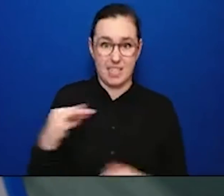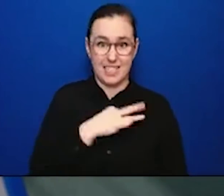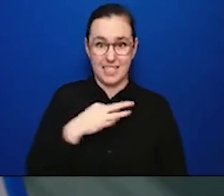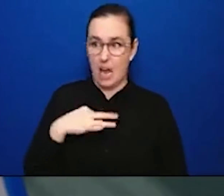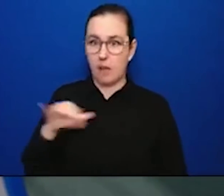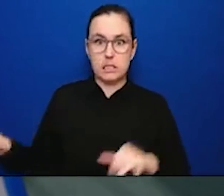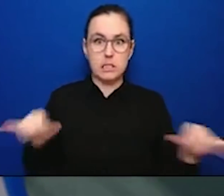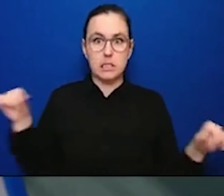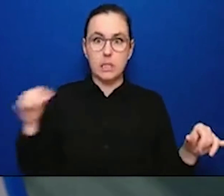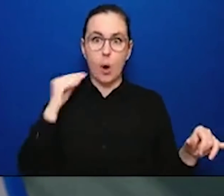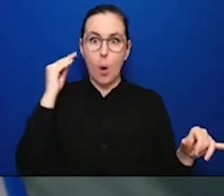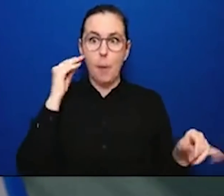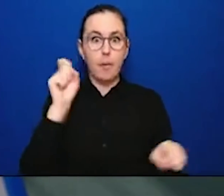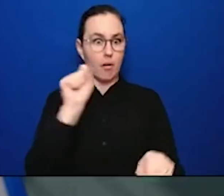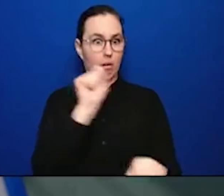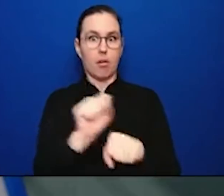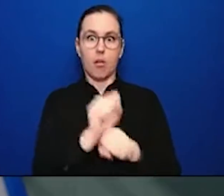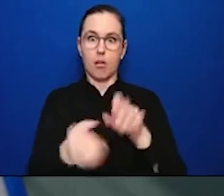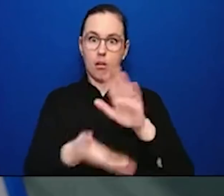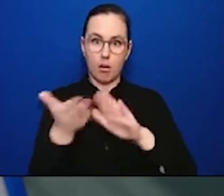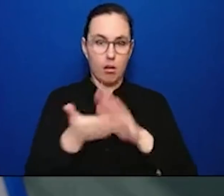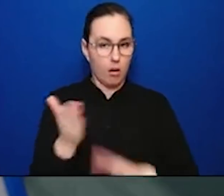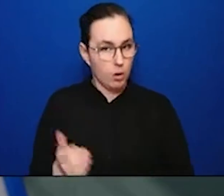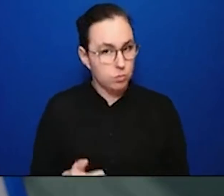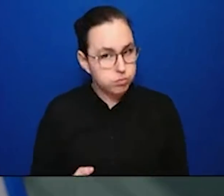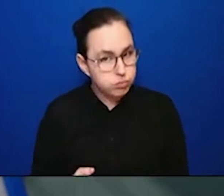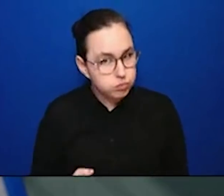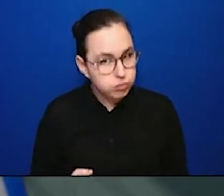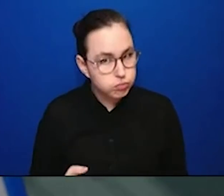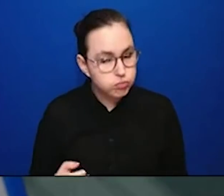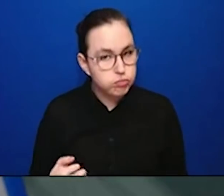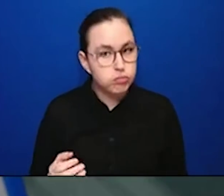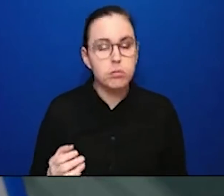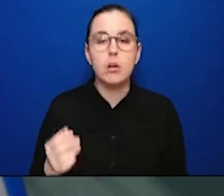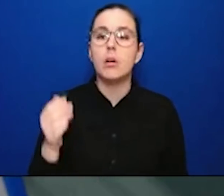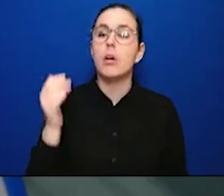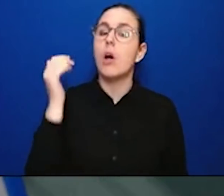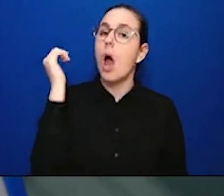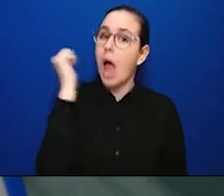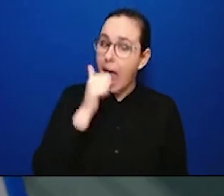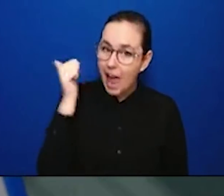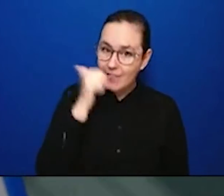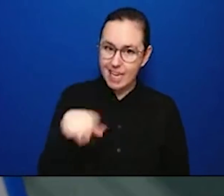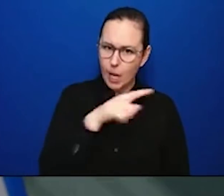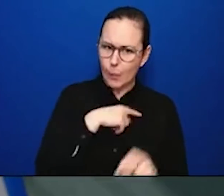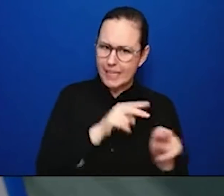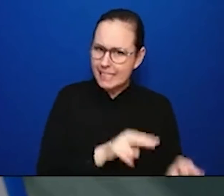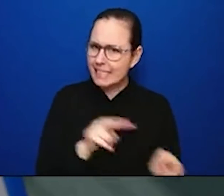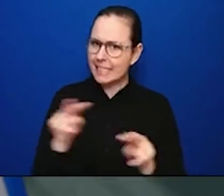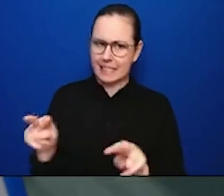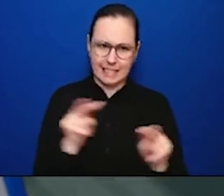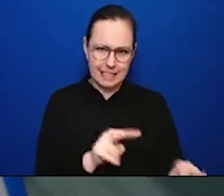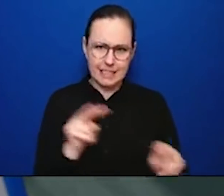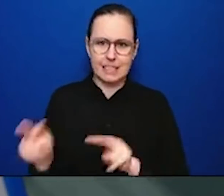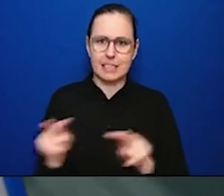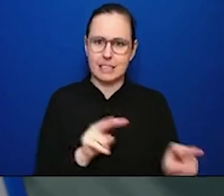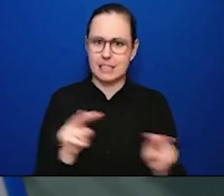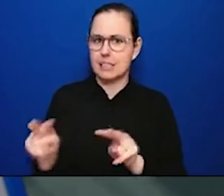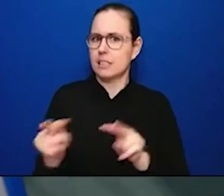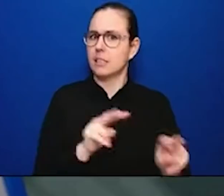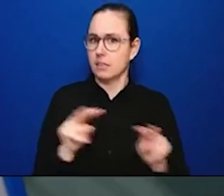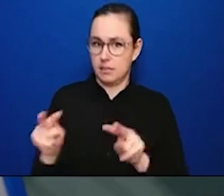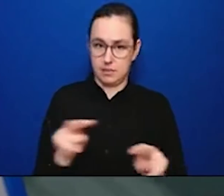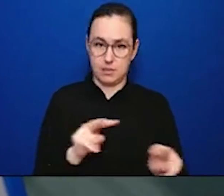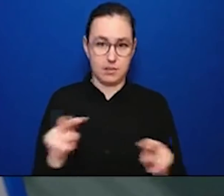those questions are being monitored every single day, but that is the current status of hospitalization in our